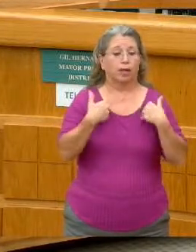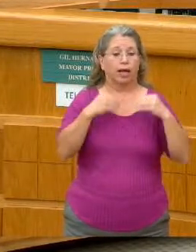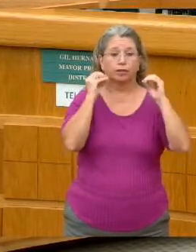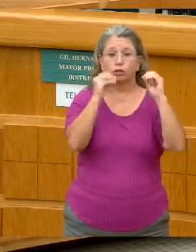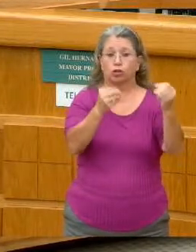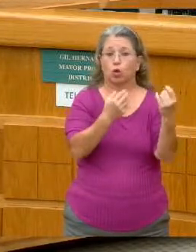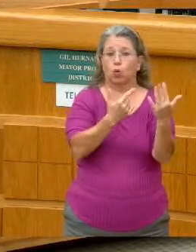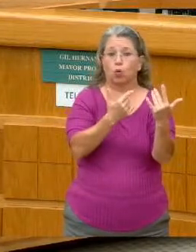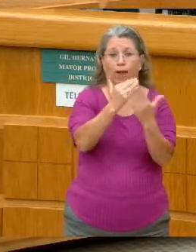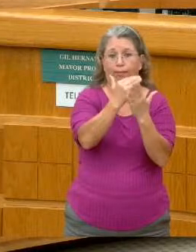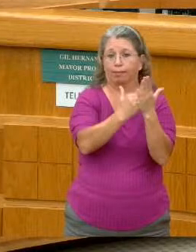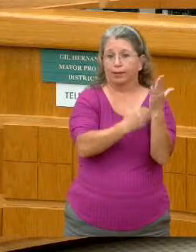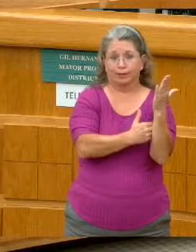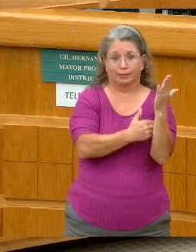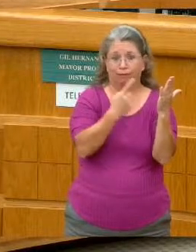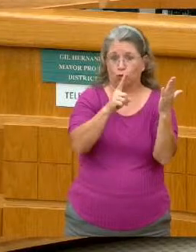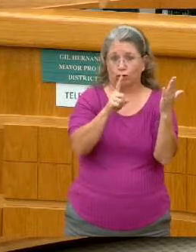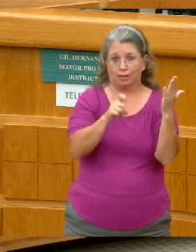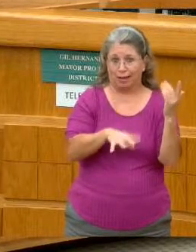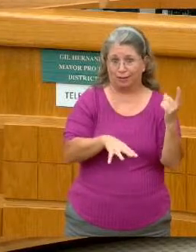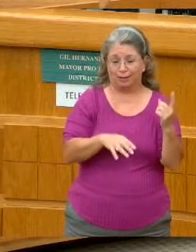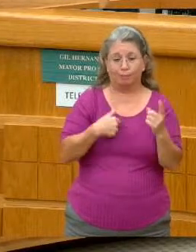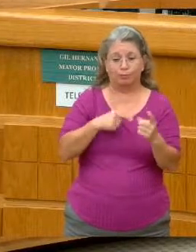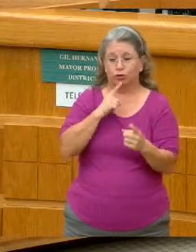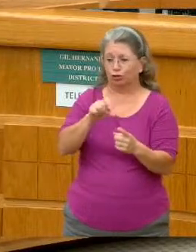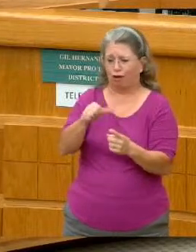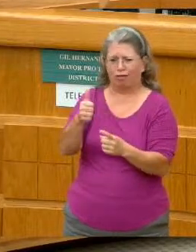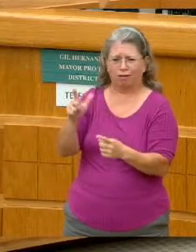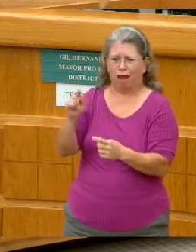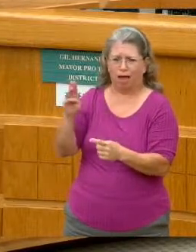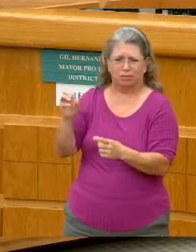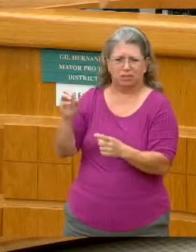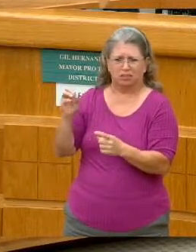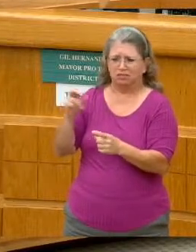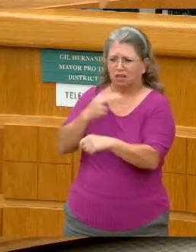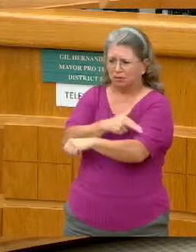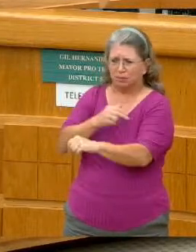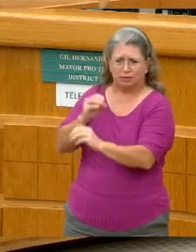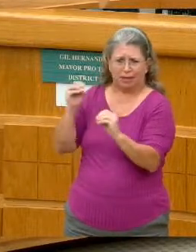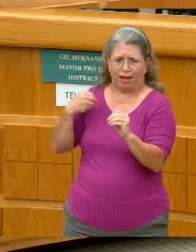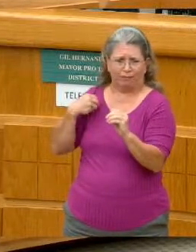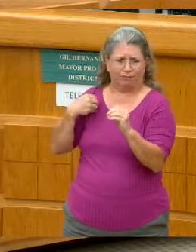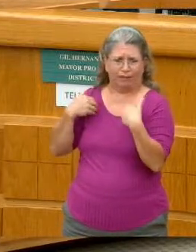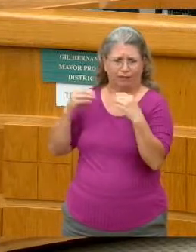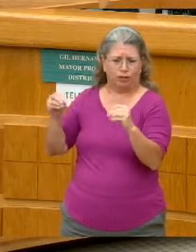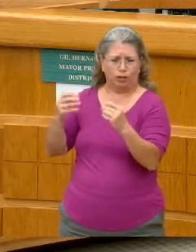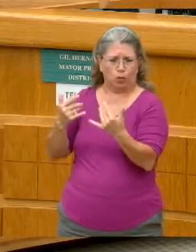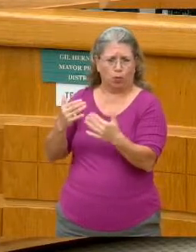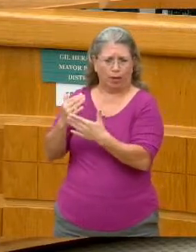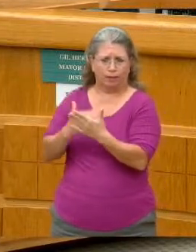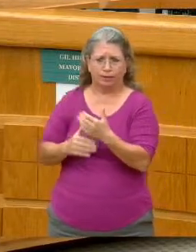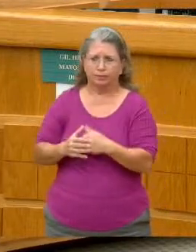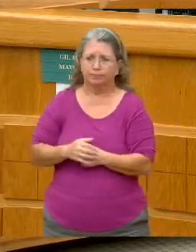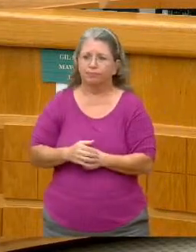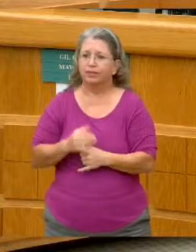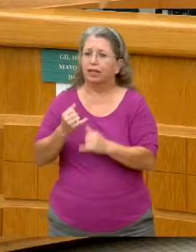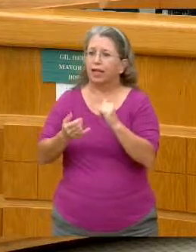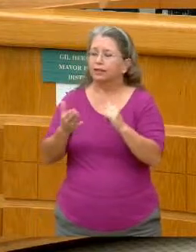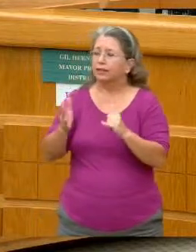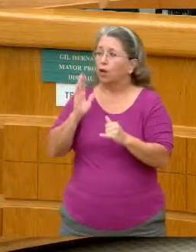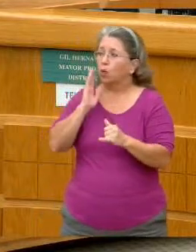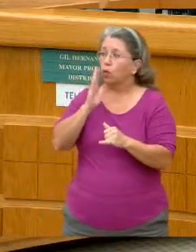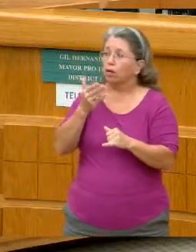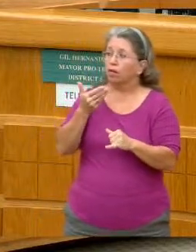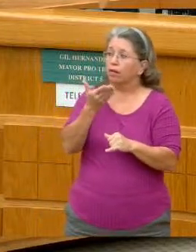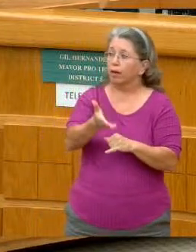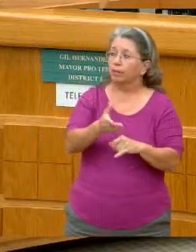other places don't have a wait list either. All right. And lastly, is there going to be on-site testing at the schools?